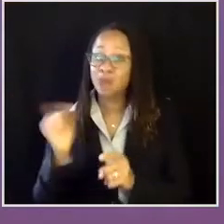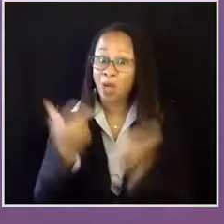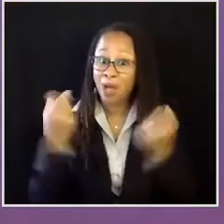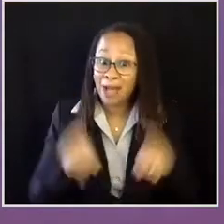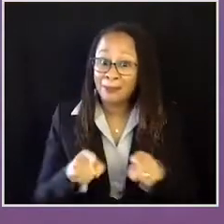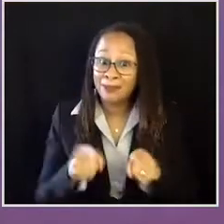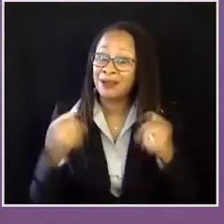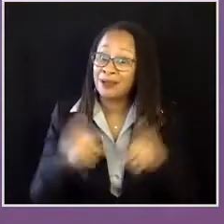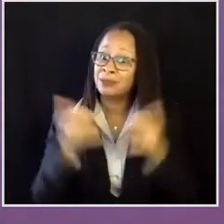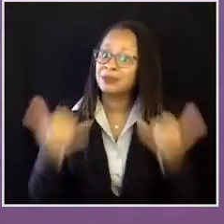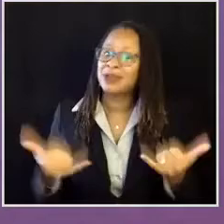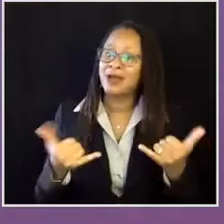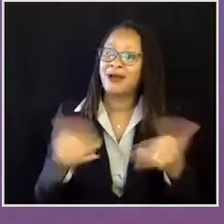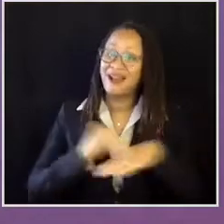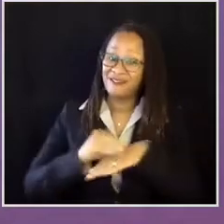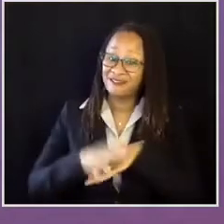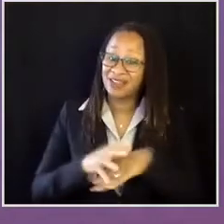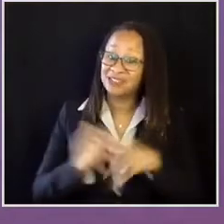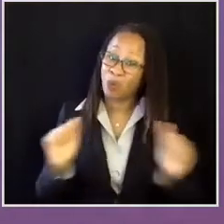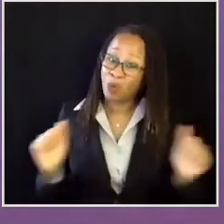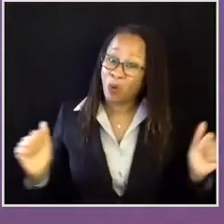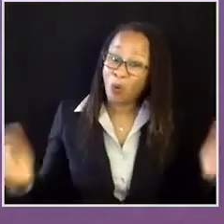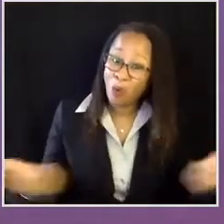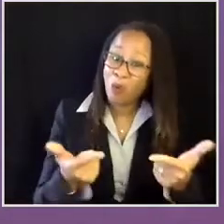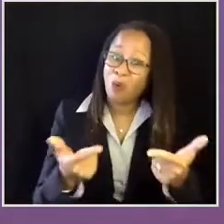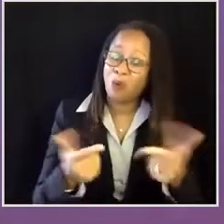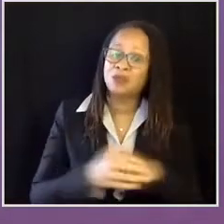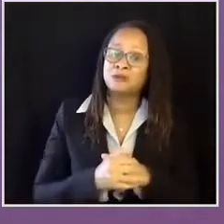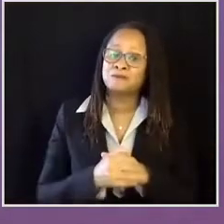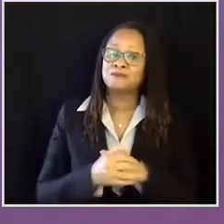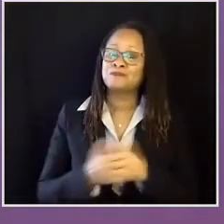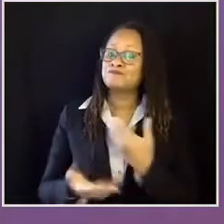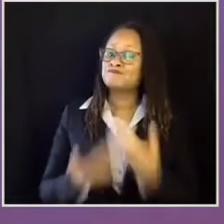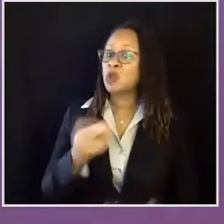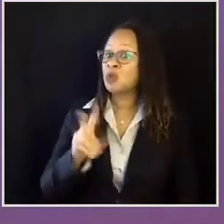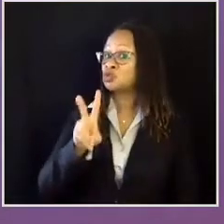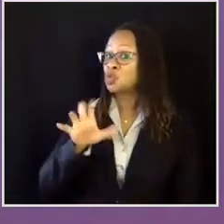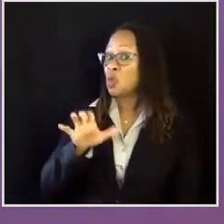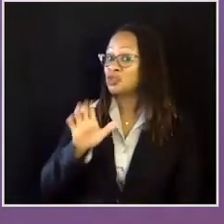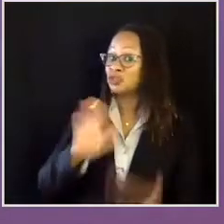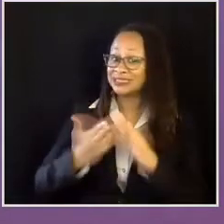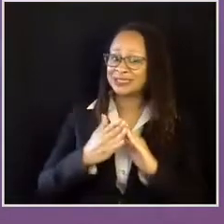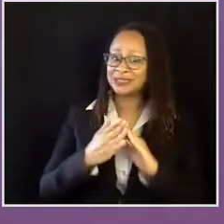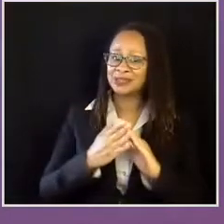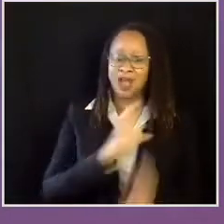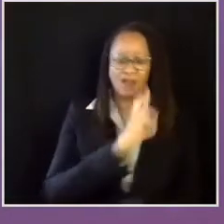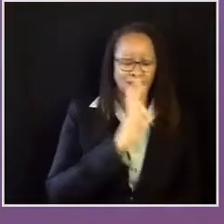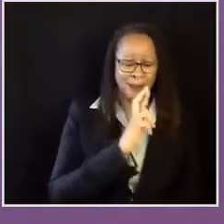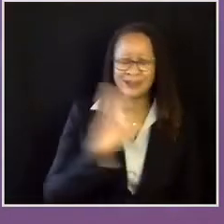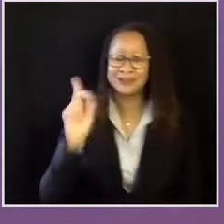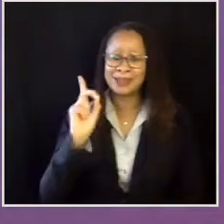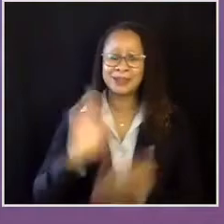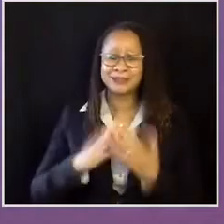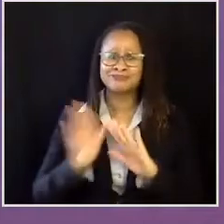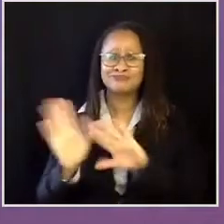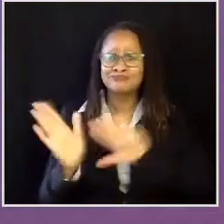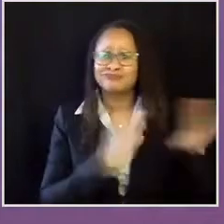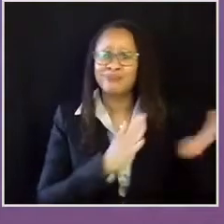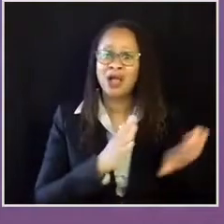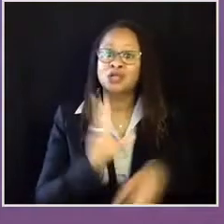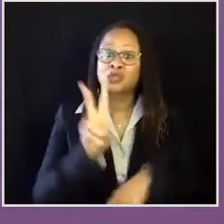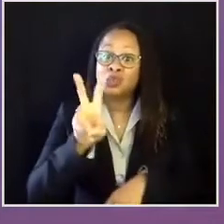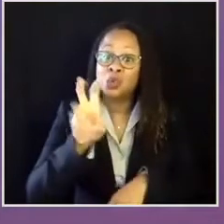Nearly 200 cities, not Republican or Democratic cities, 200 cities are experiencing the